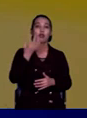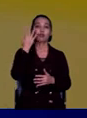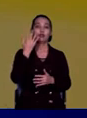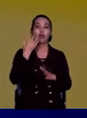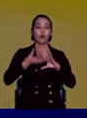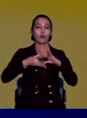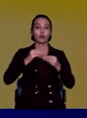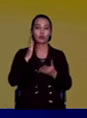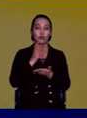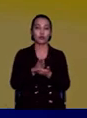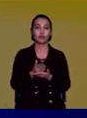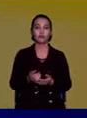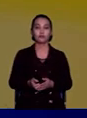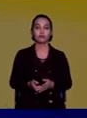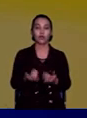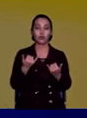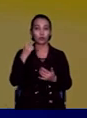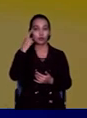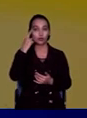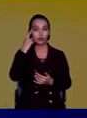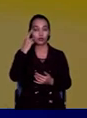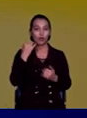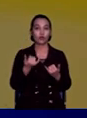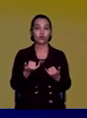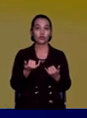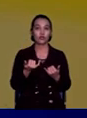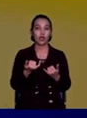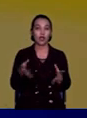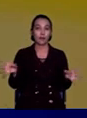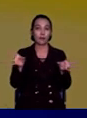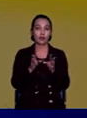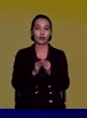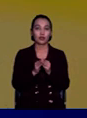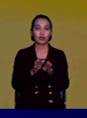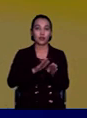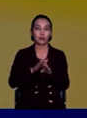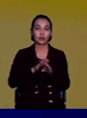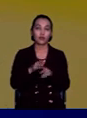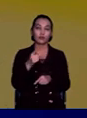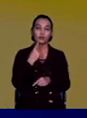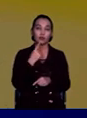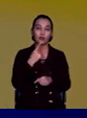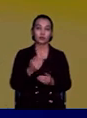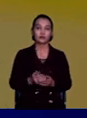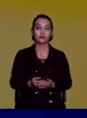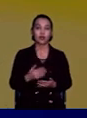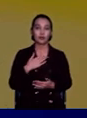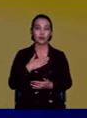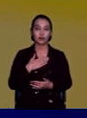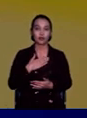O'ylab ko'ringchi. Keling, uni amaliy mashg'ulot orqali bilib olamiz.